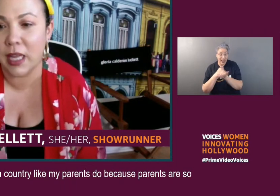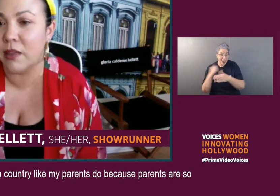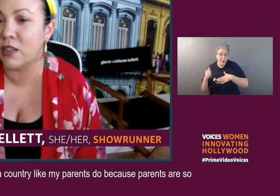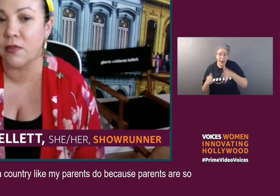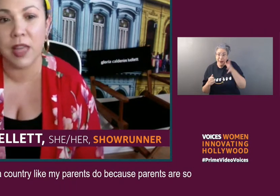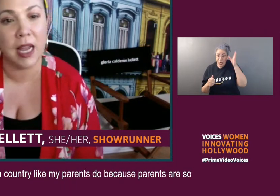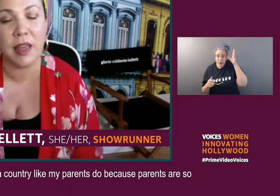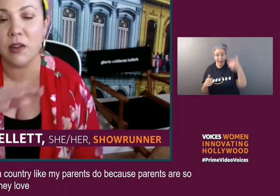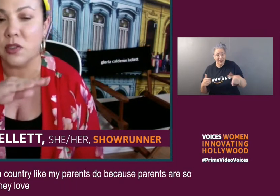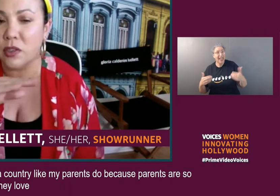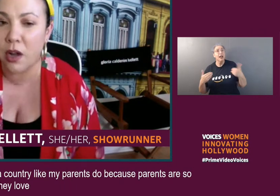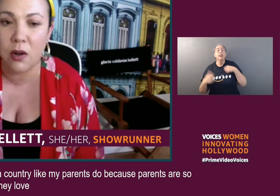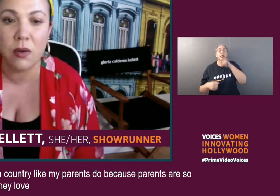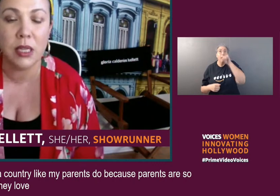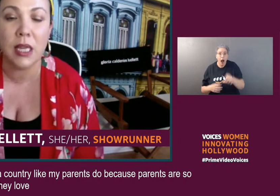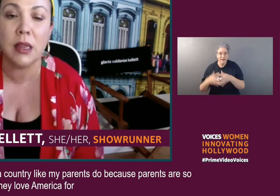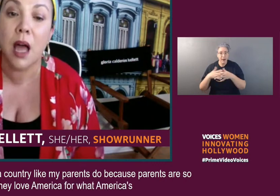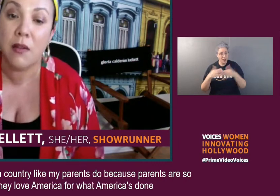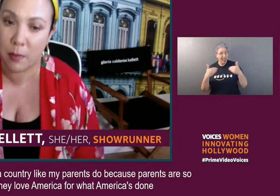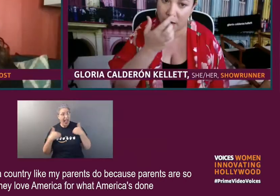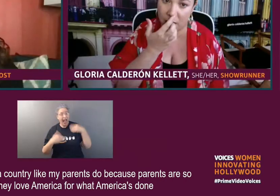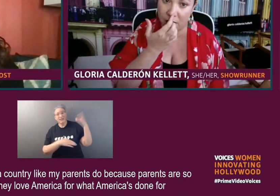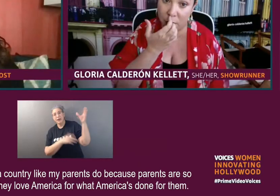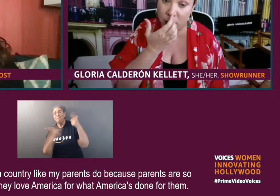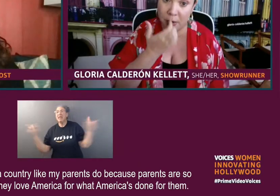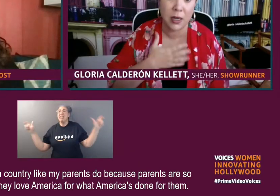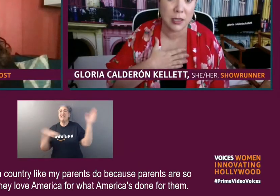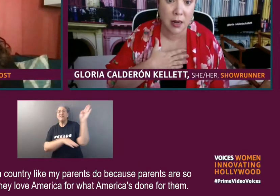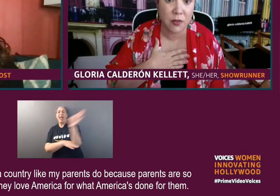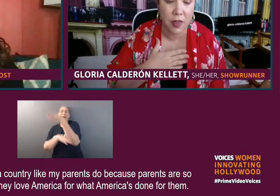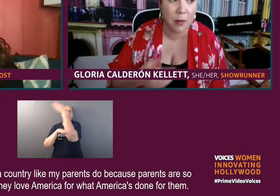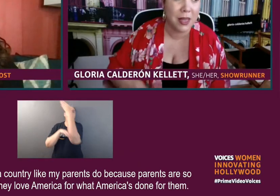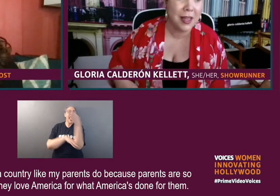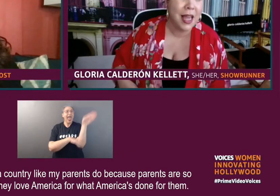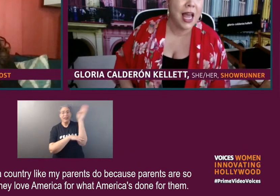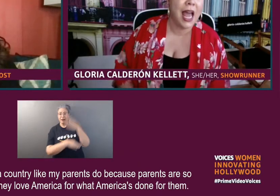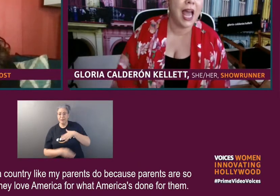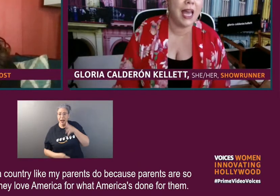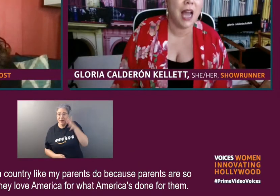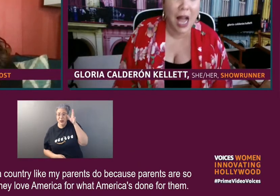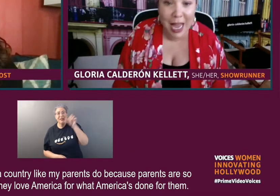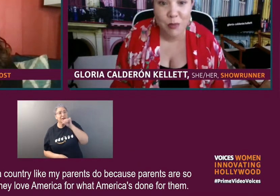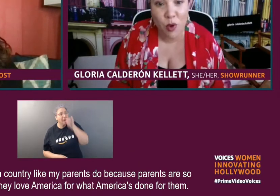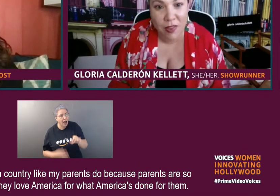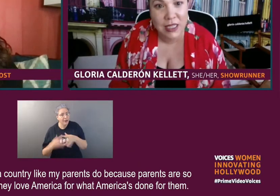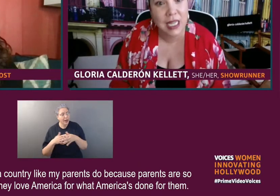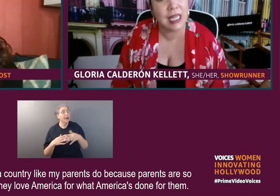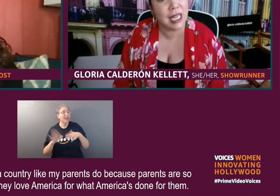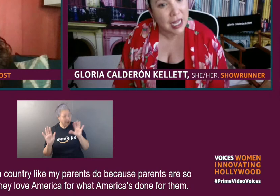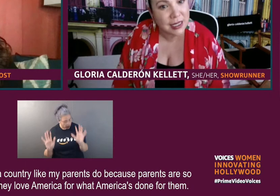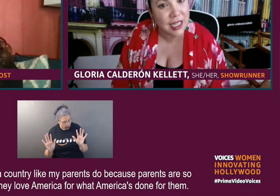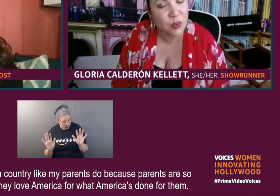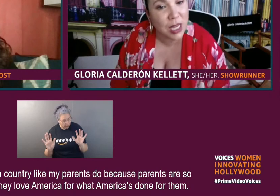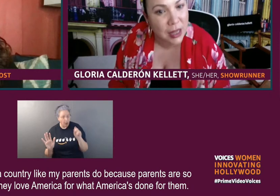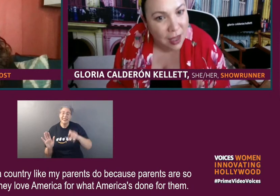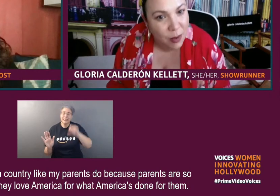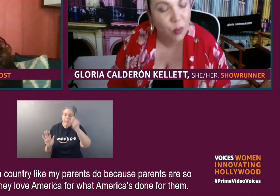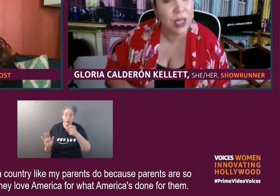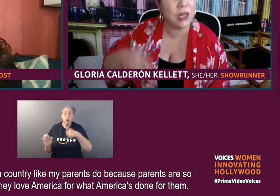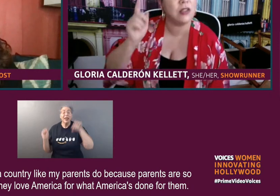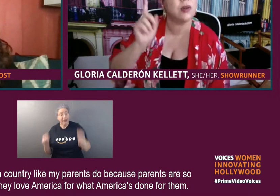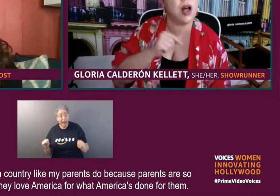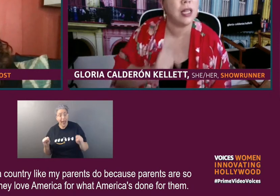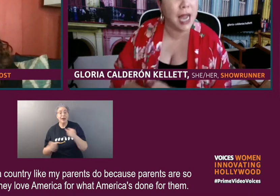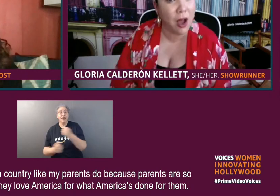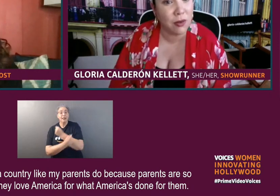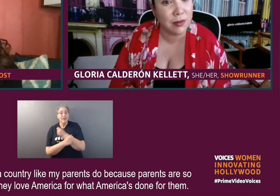parents are so, like, there's a flag. They are so, they love America for what America is. And yeah. I'm one that's like, yes, yes, we can love it,